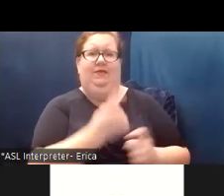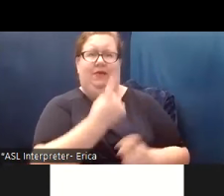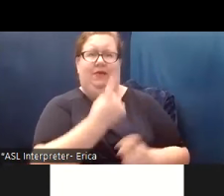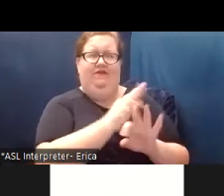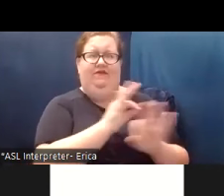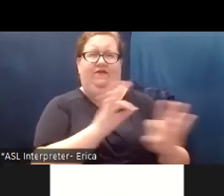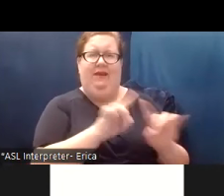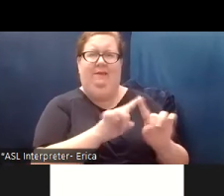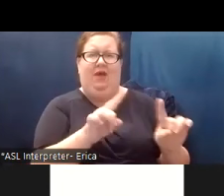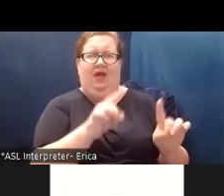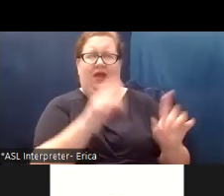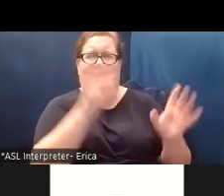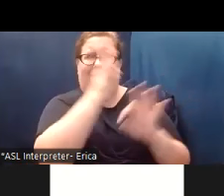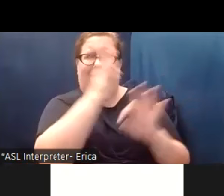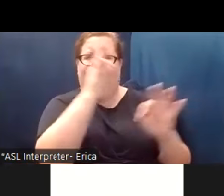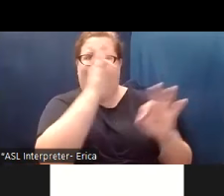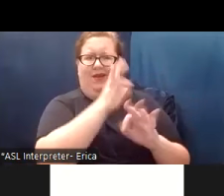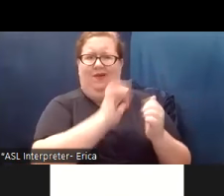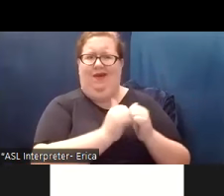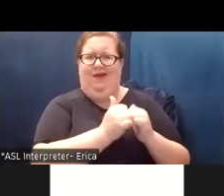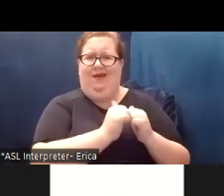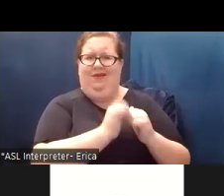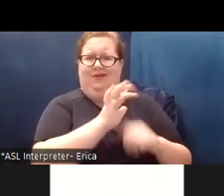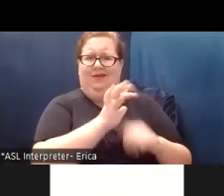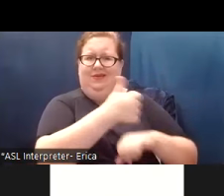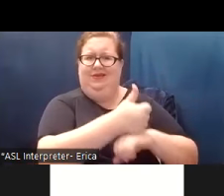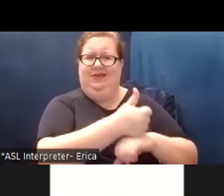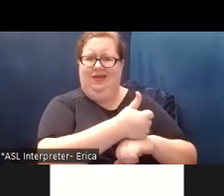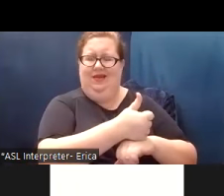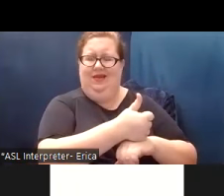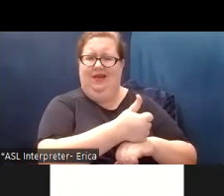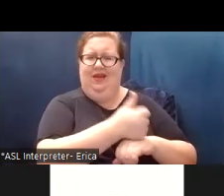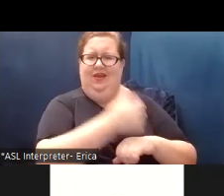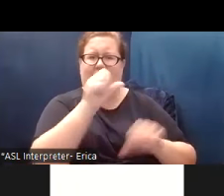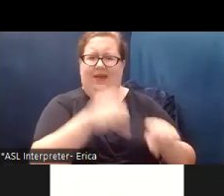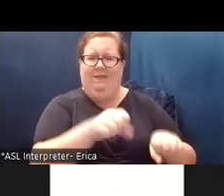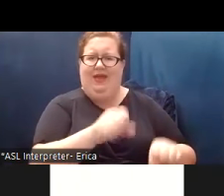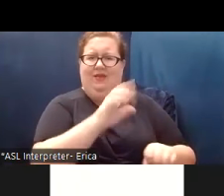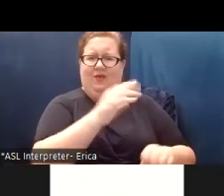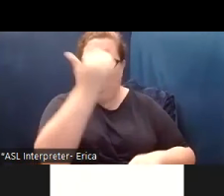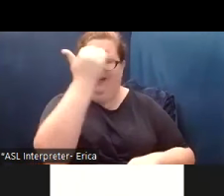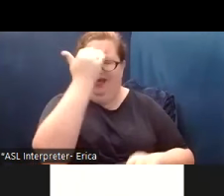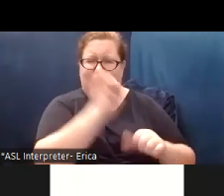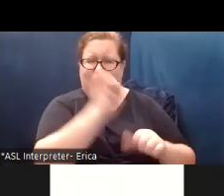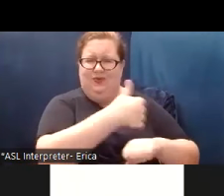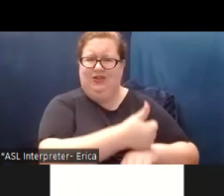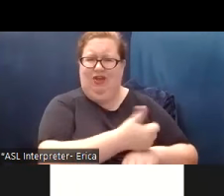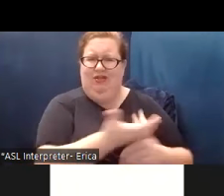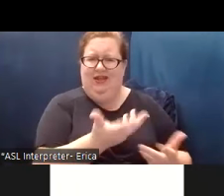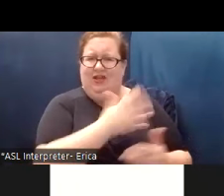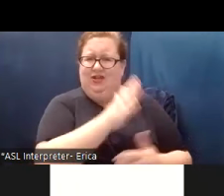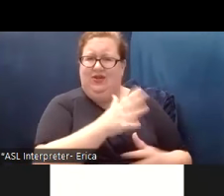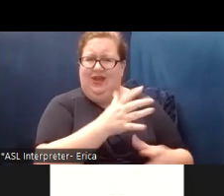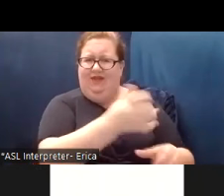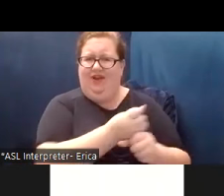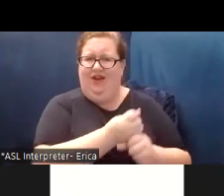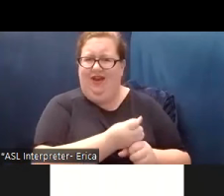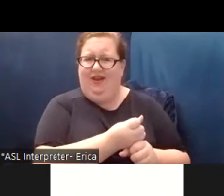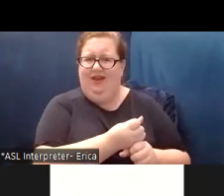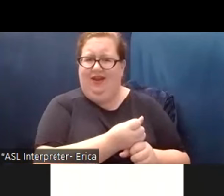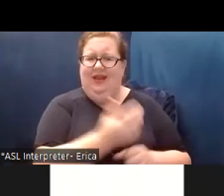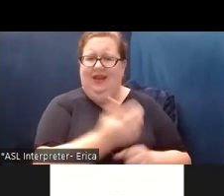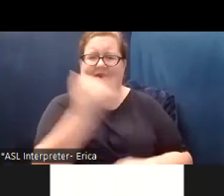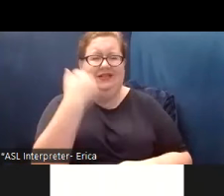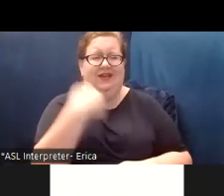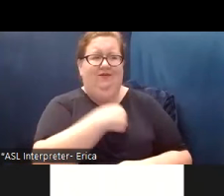but I didn't have the capacity to install it, the capacity or the knowledge to install it. So I never got it. So if we